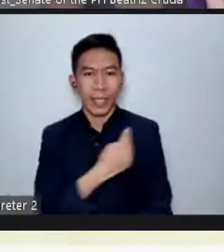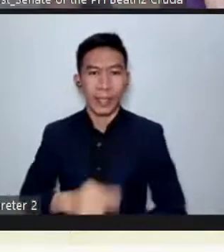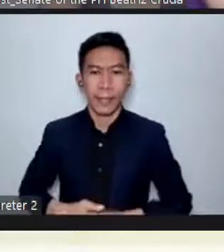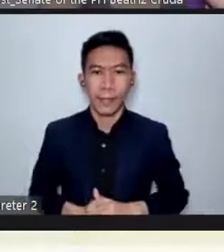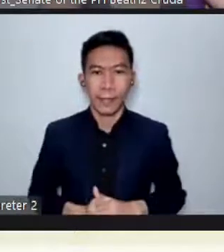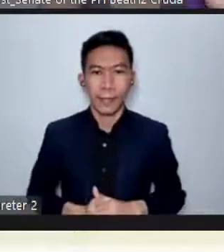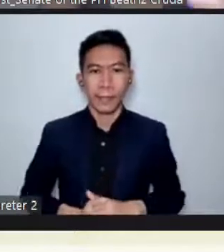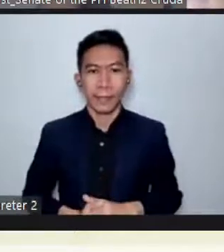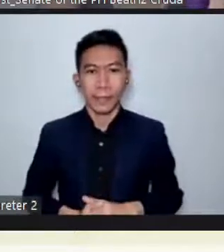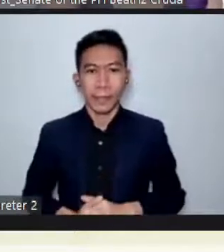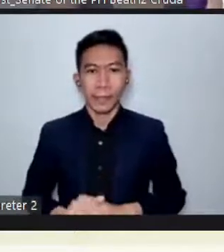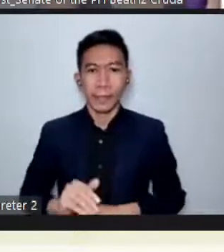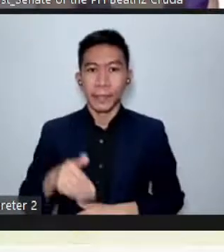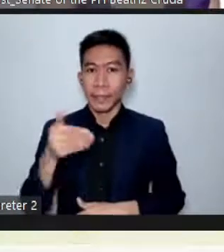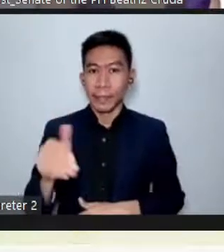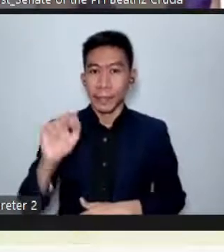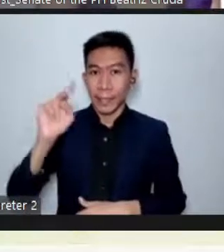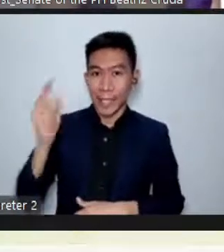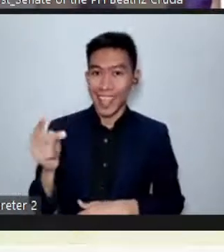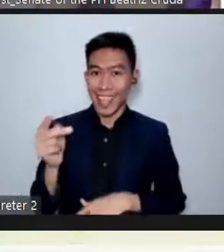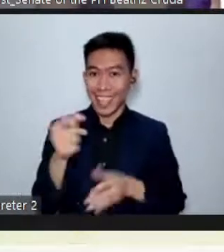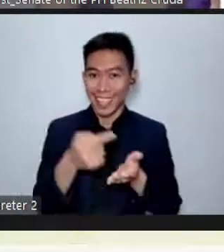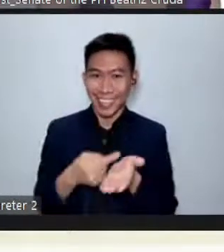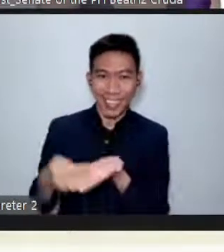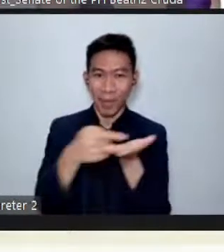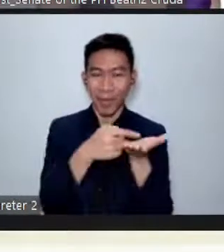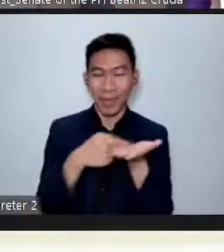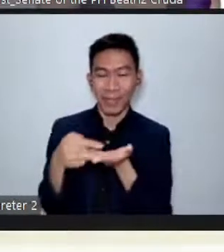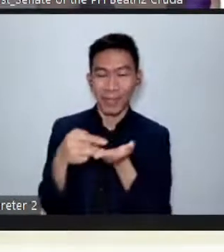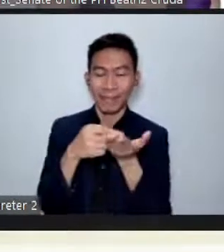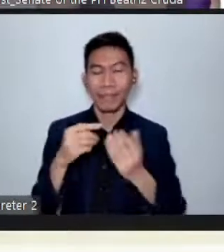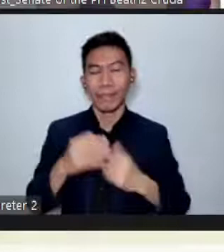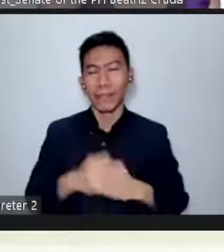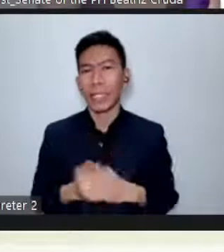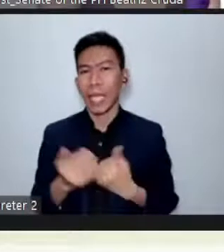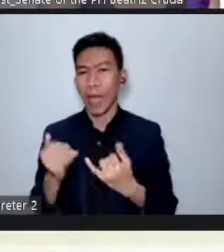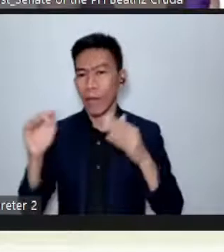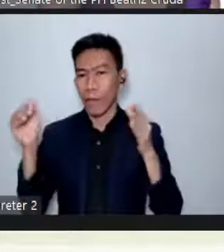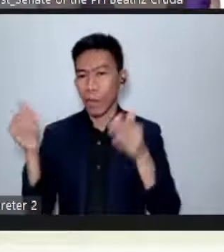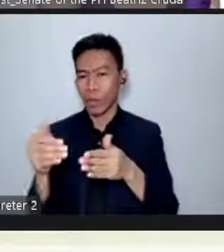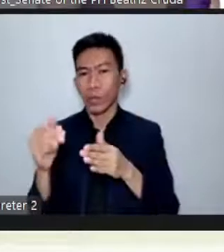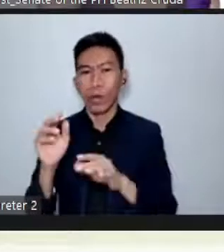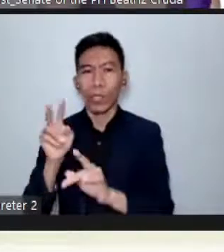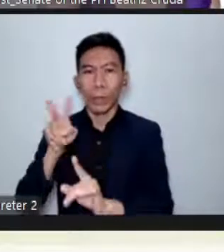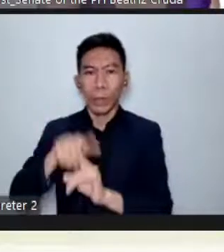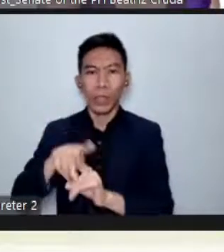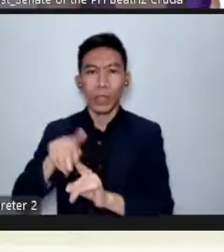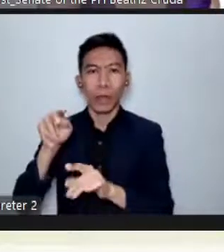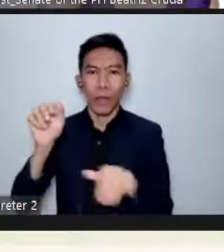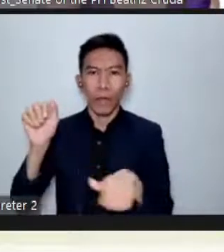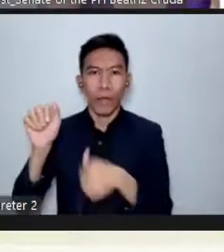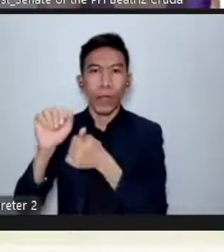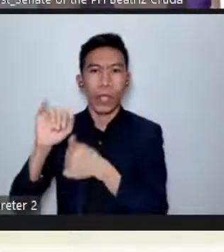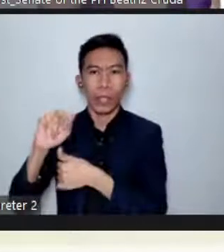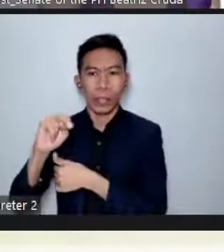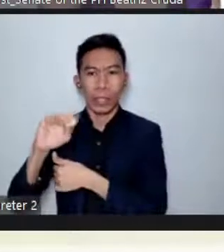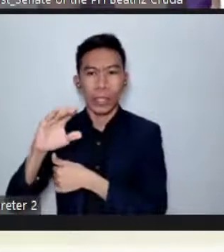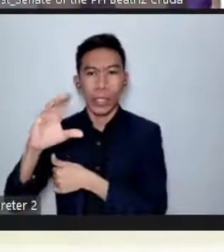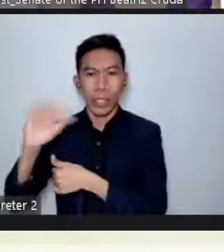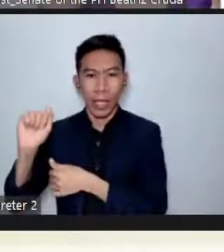to our second round then, but mostly focusing on implementation now of NICA and the priorities that you